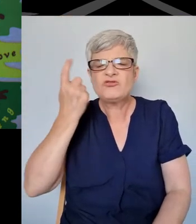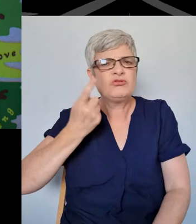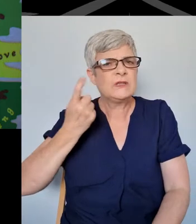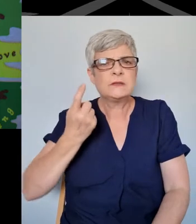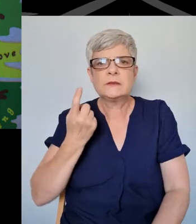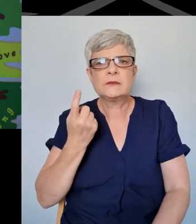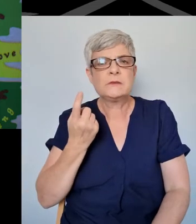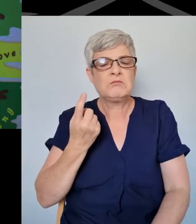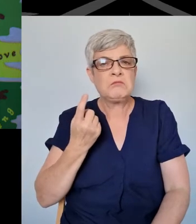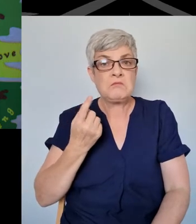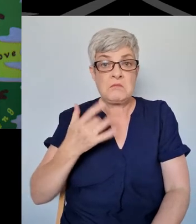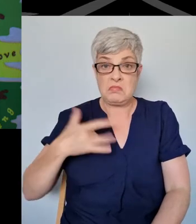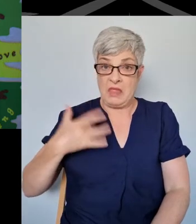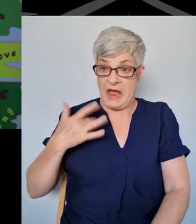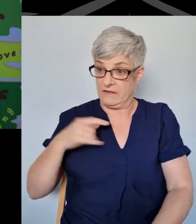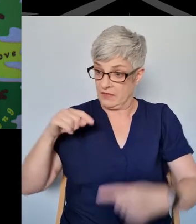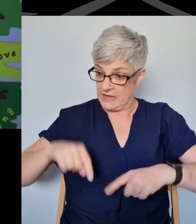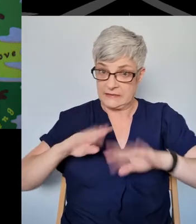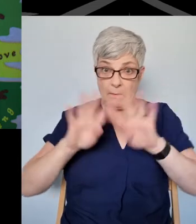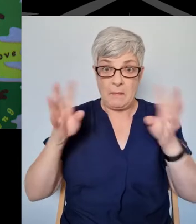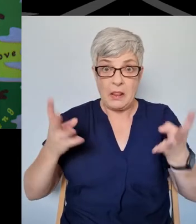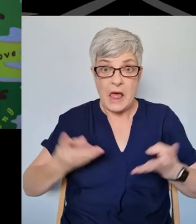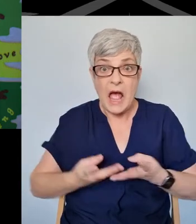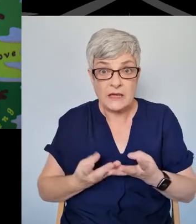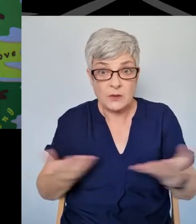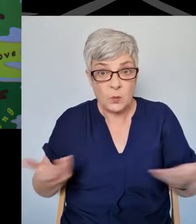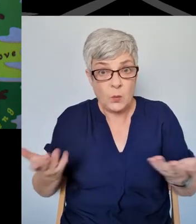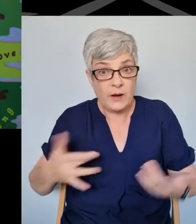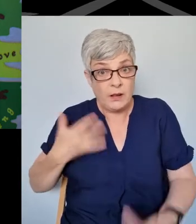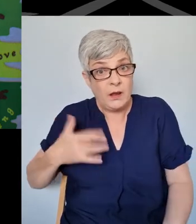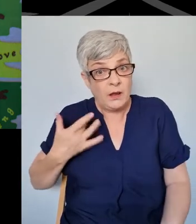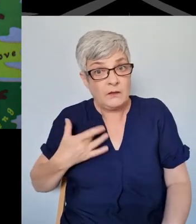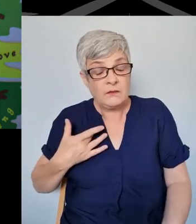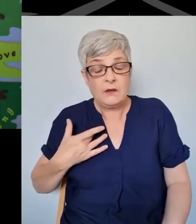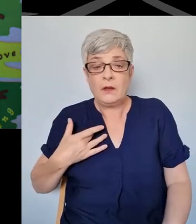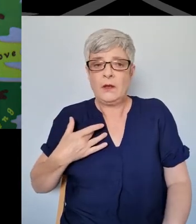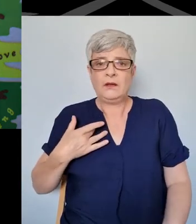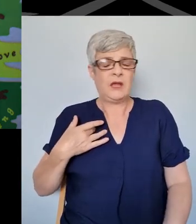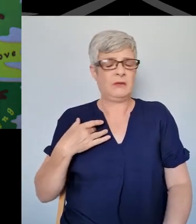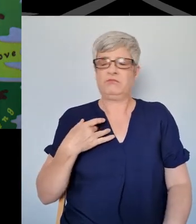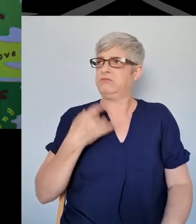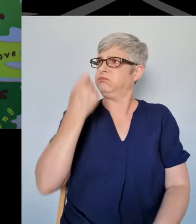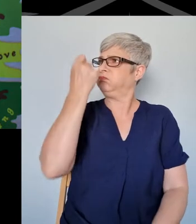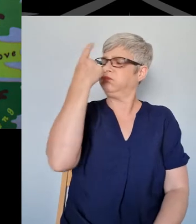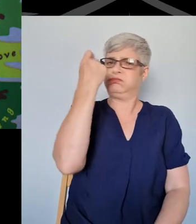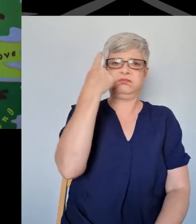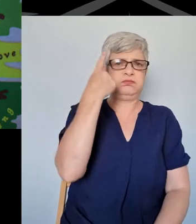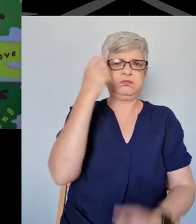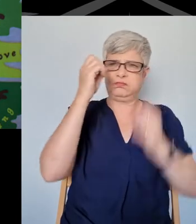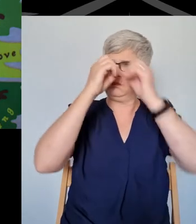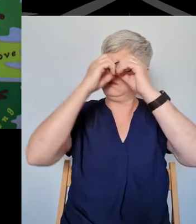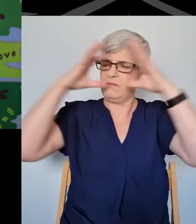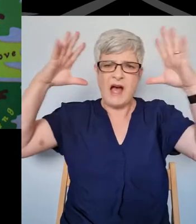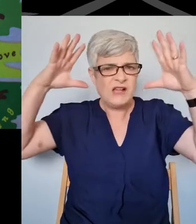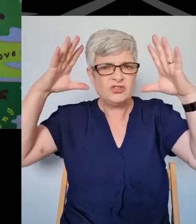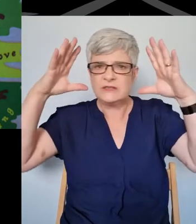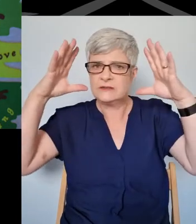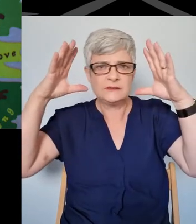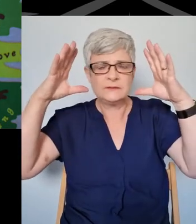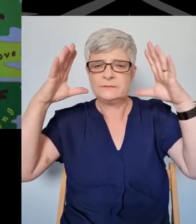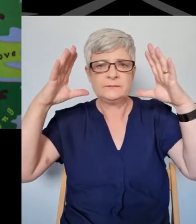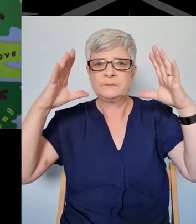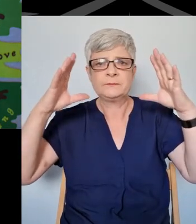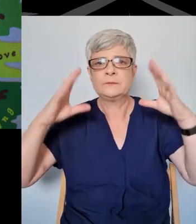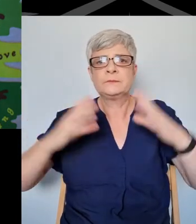Even just life on this one planet on which we live is way beyond what we could imagine, far less understand.